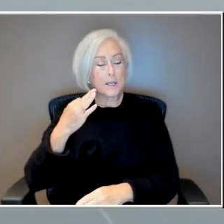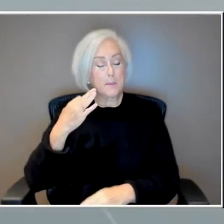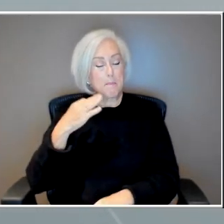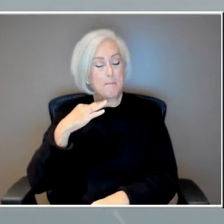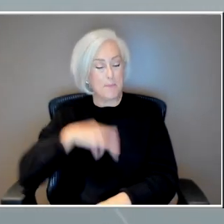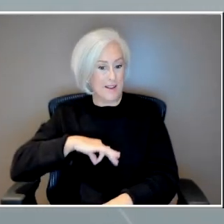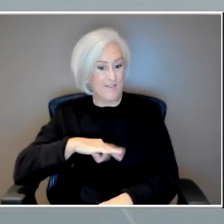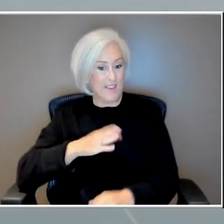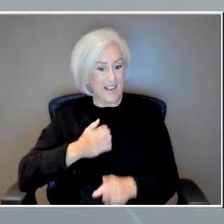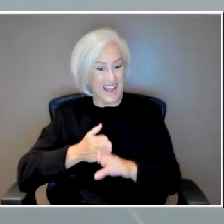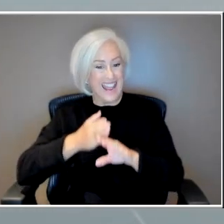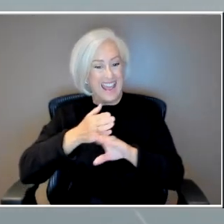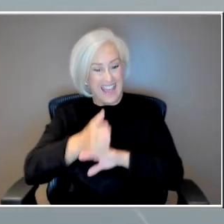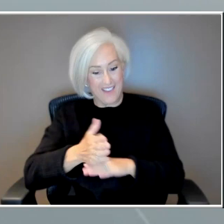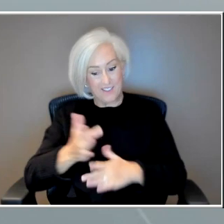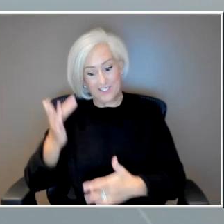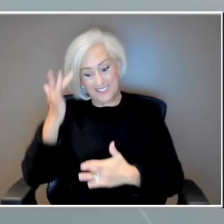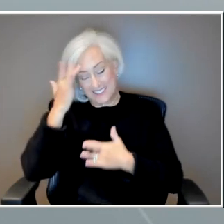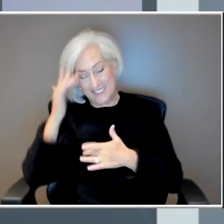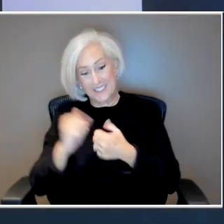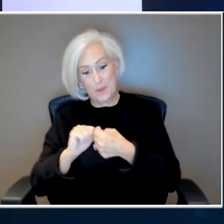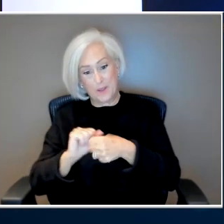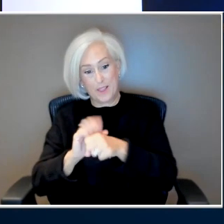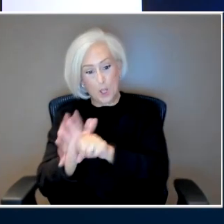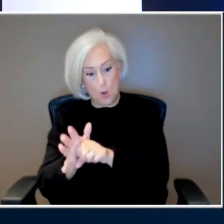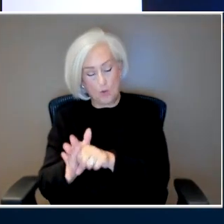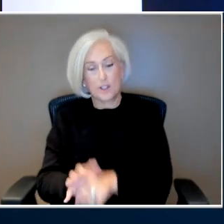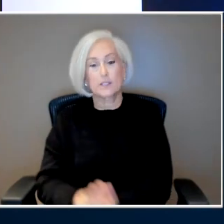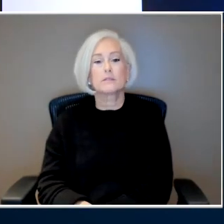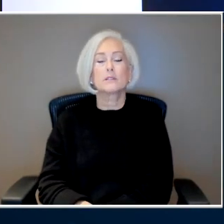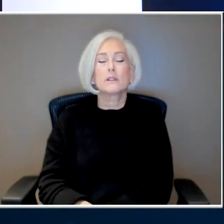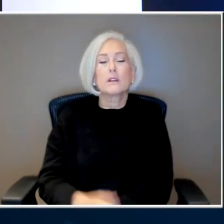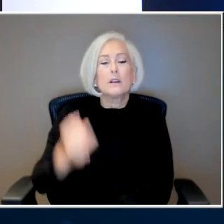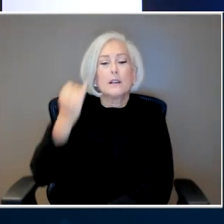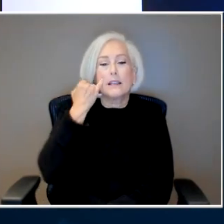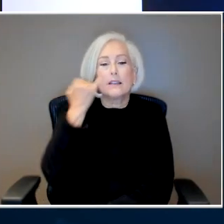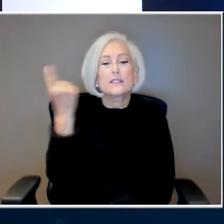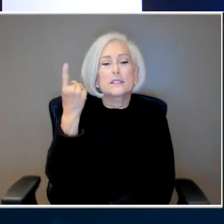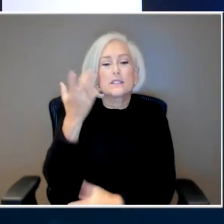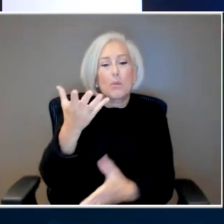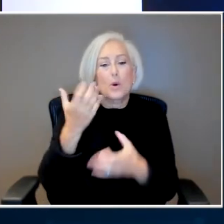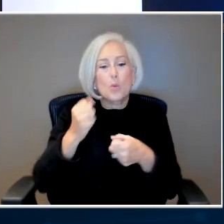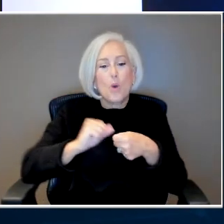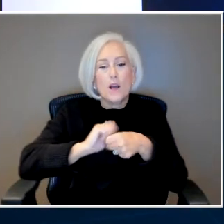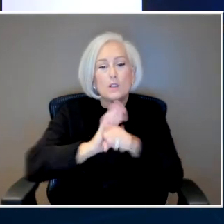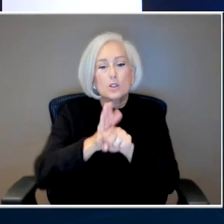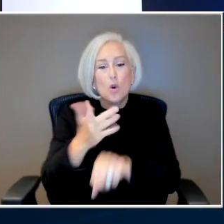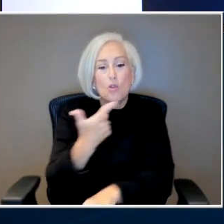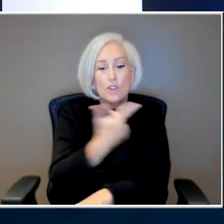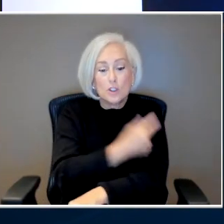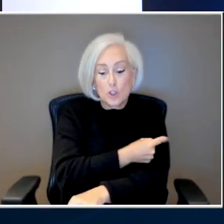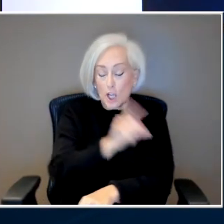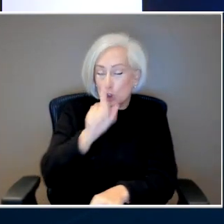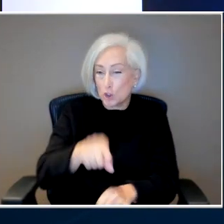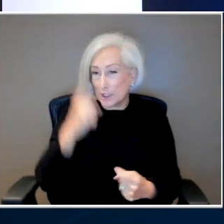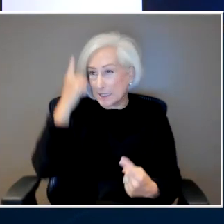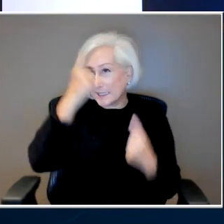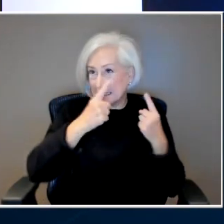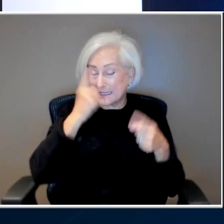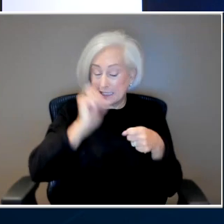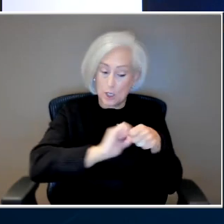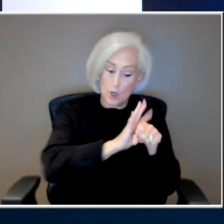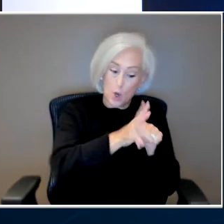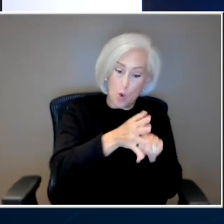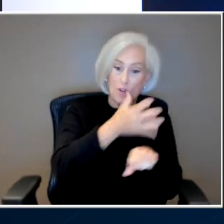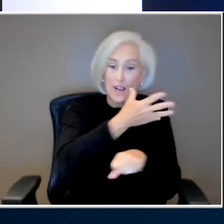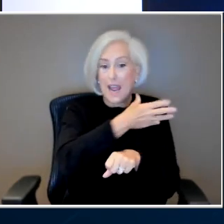infection. Docs, when people consider getting COVID shots, should they think both about COVID and